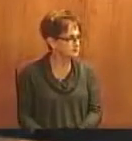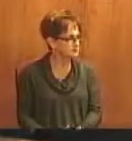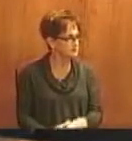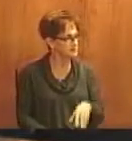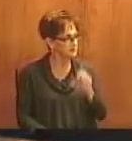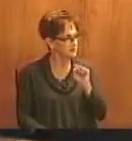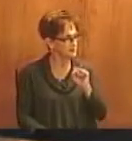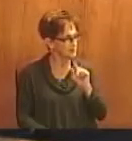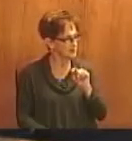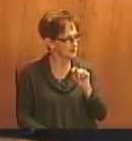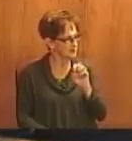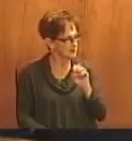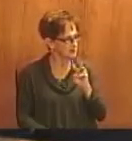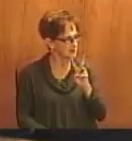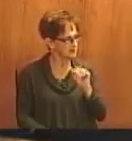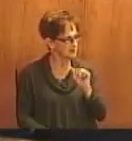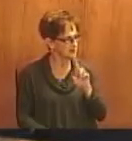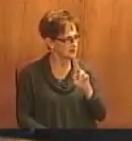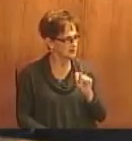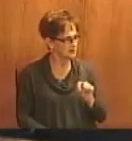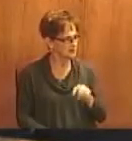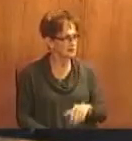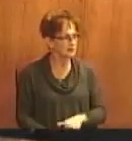Stephen Stewart.